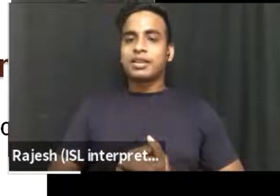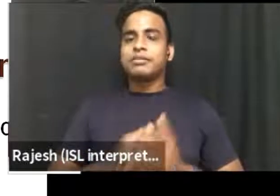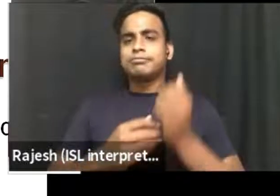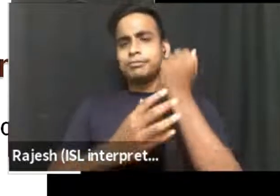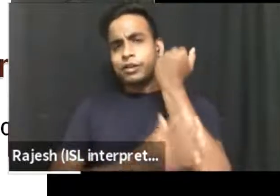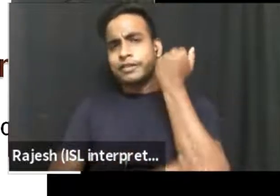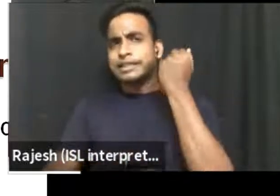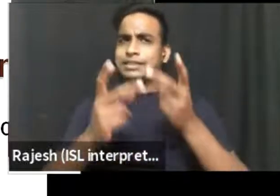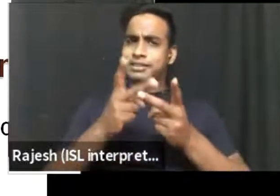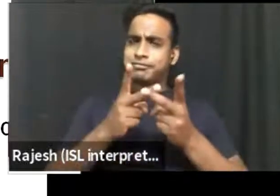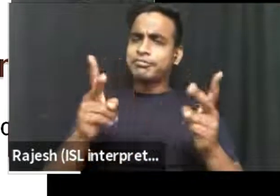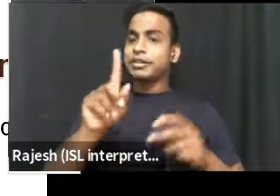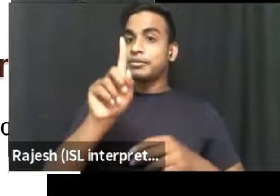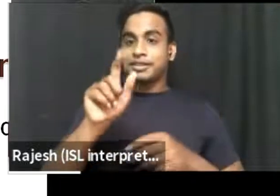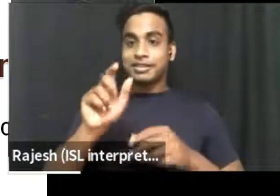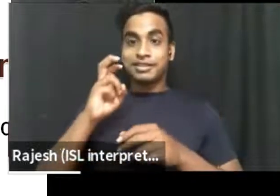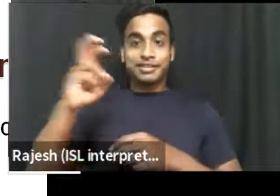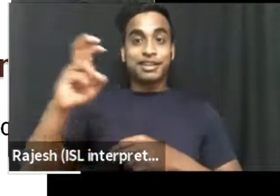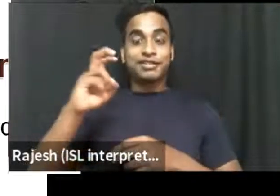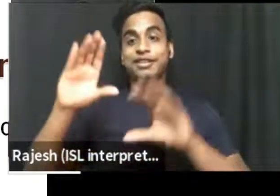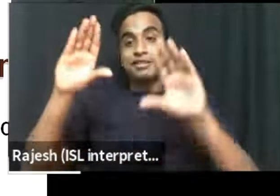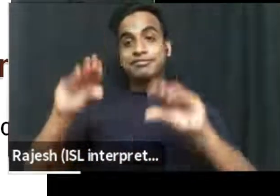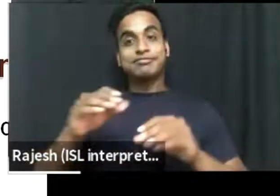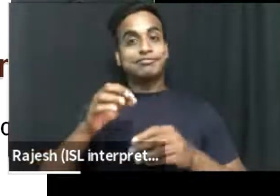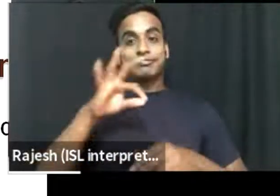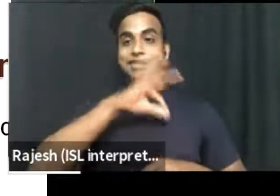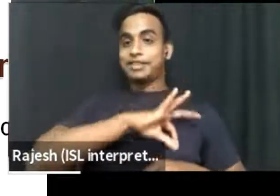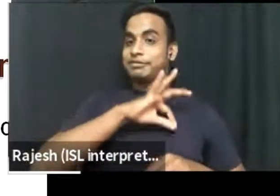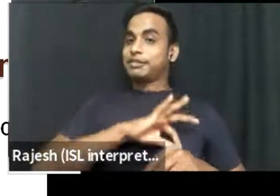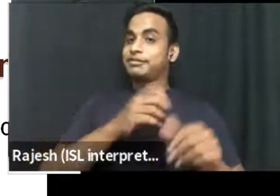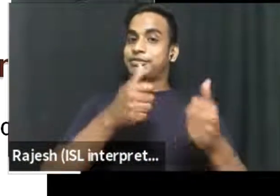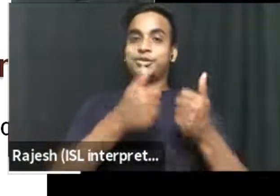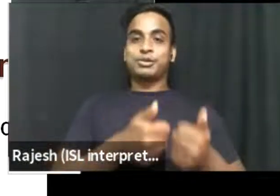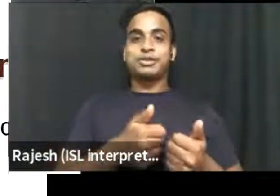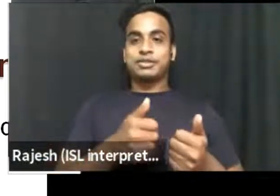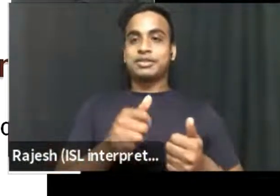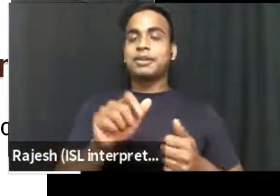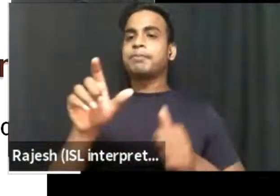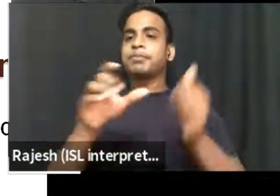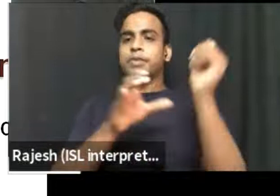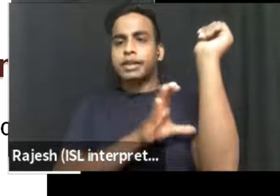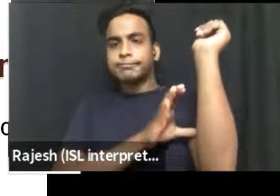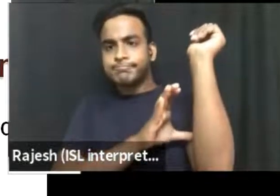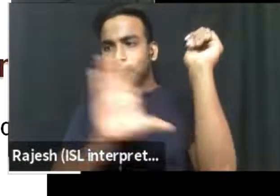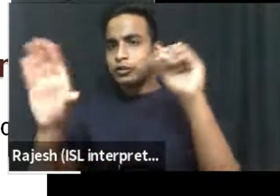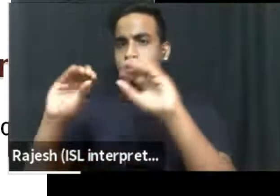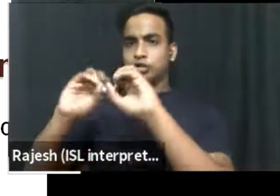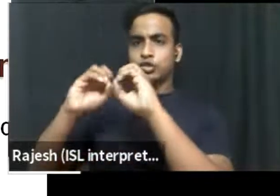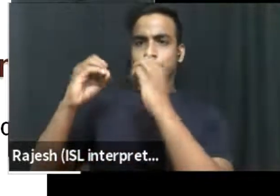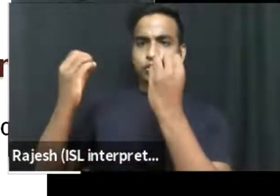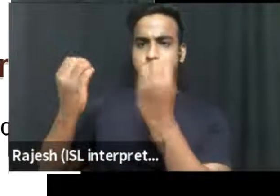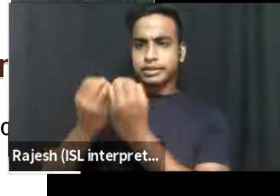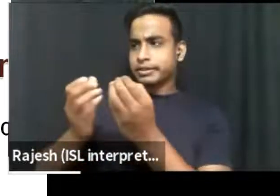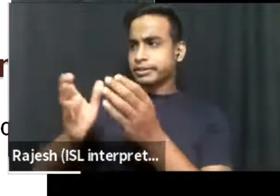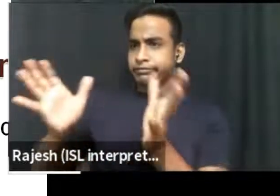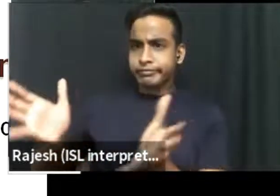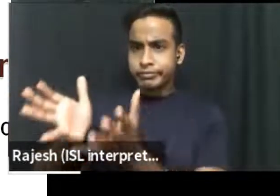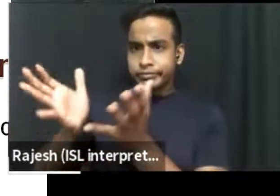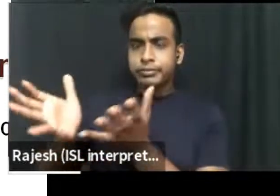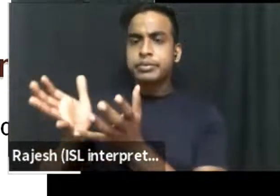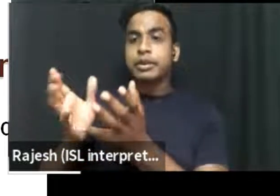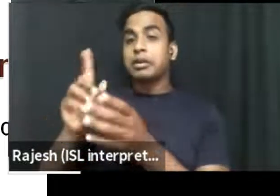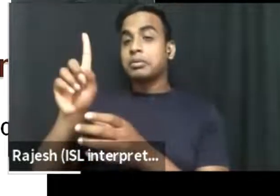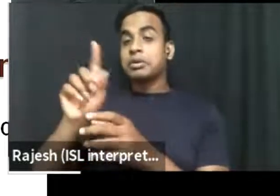so the cost effectiveness was coming out. Empowering and builds organizations, particularly fighting prejudices.